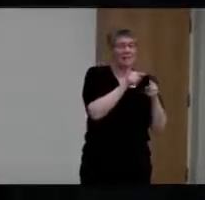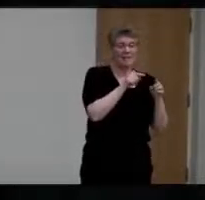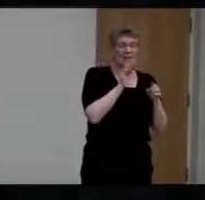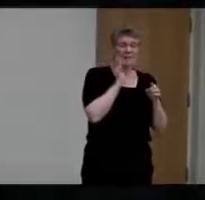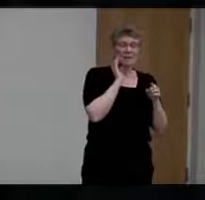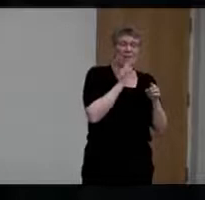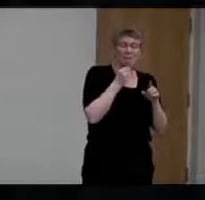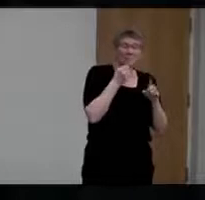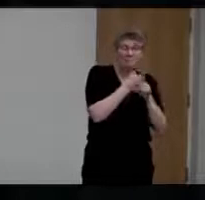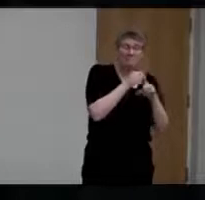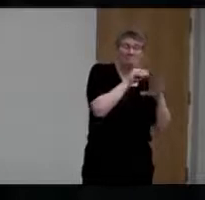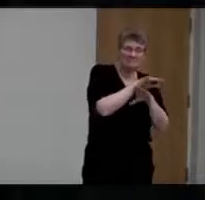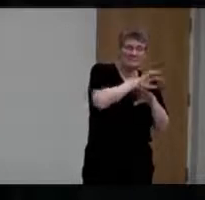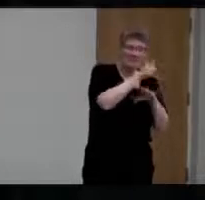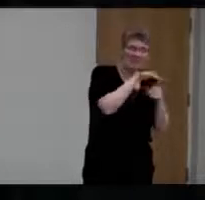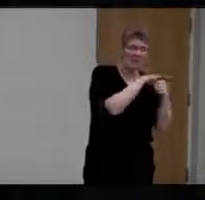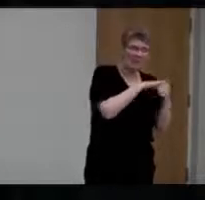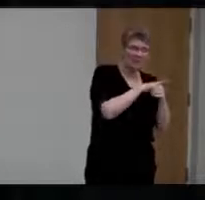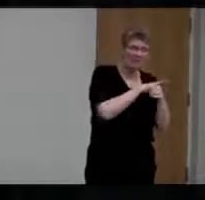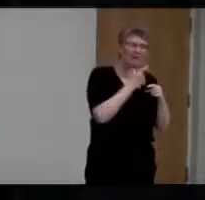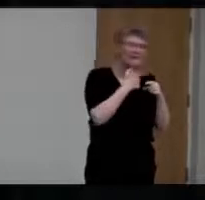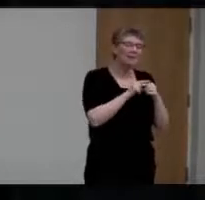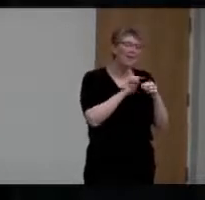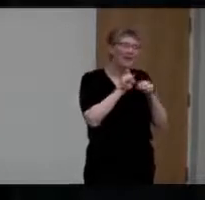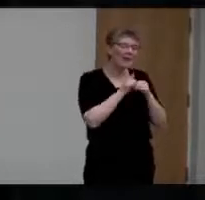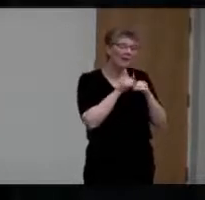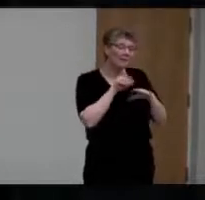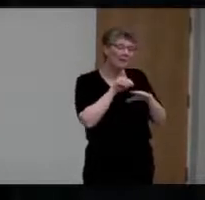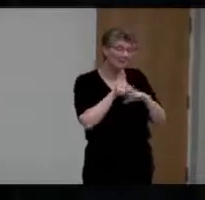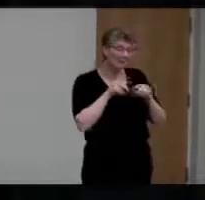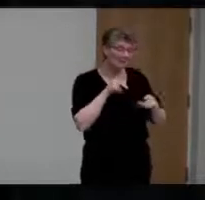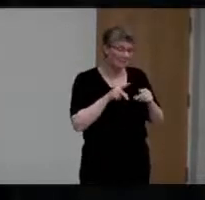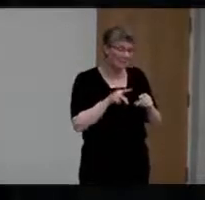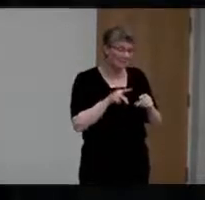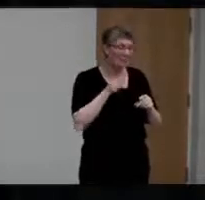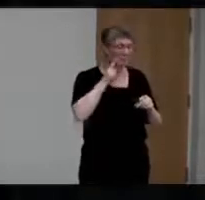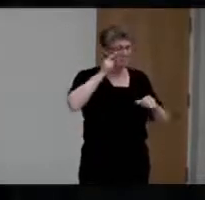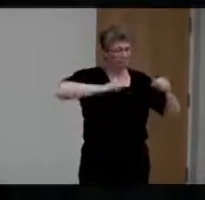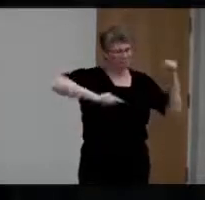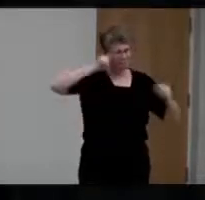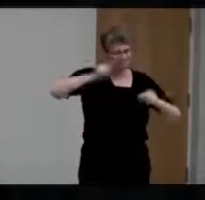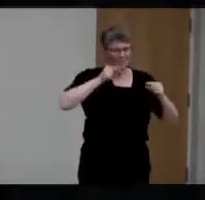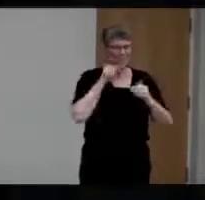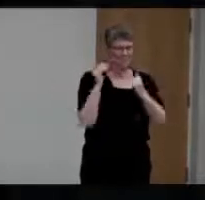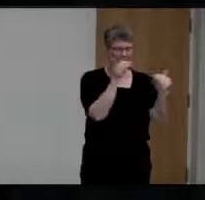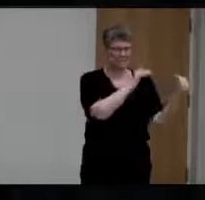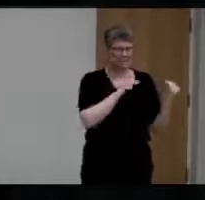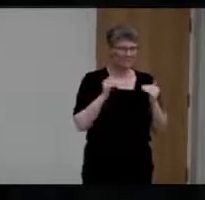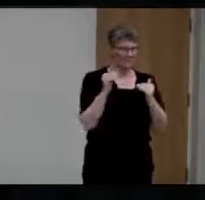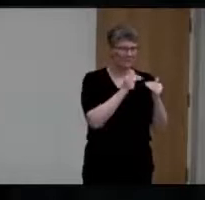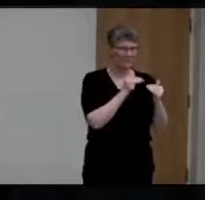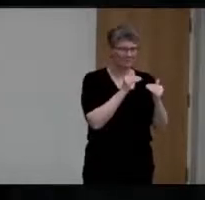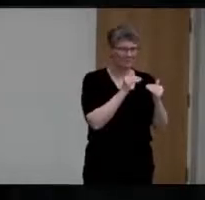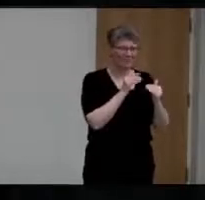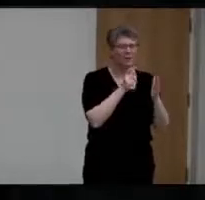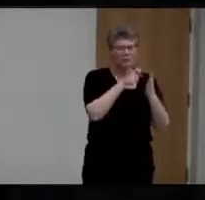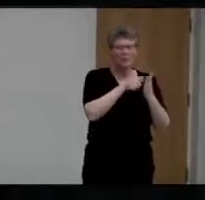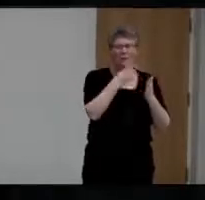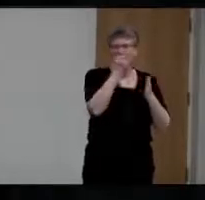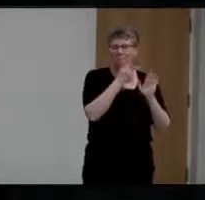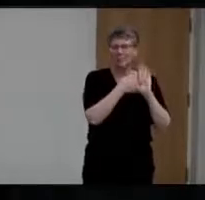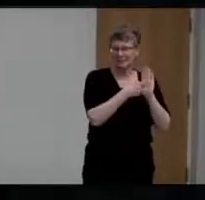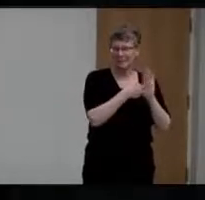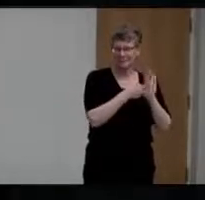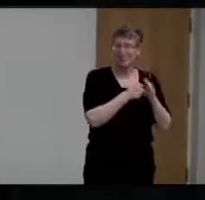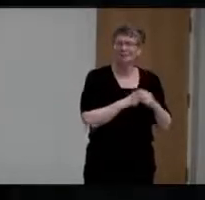people's futures. That is high stakes for the students, not as much for me to remove a somewhat tedious aspect of my job, right?